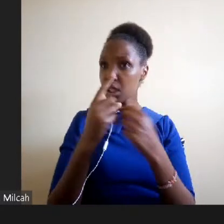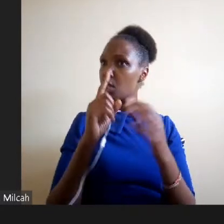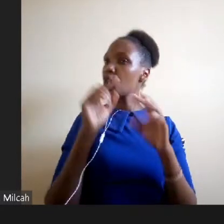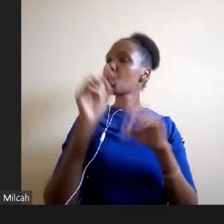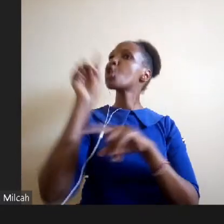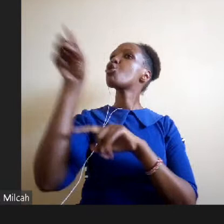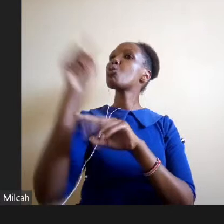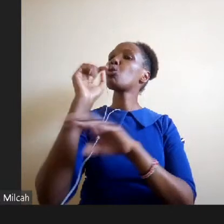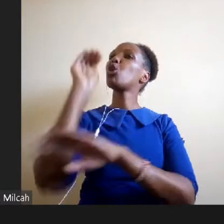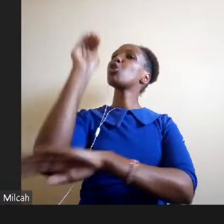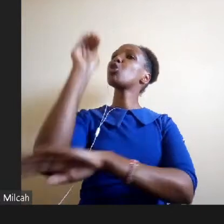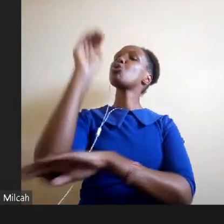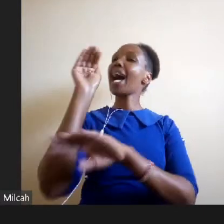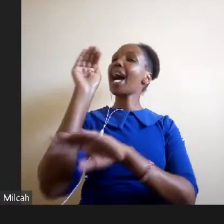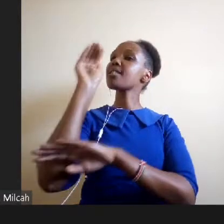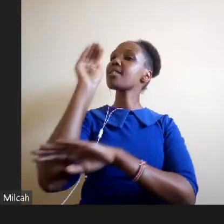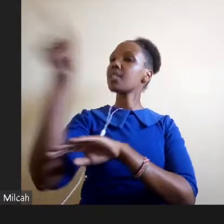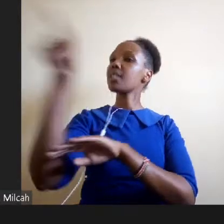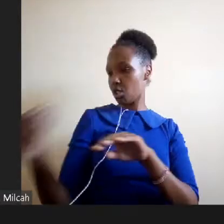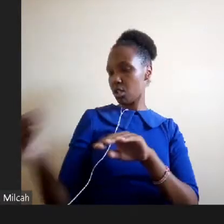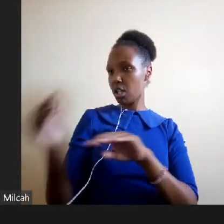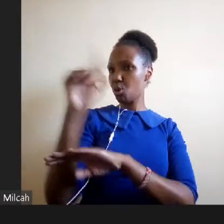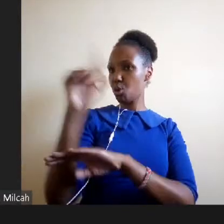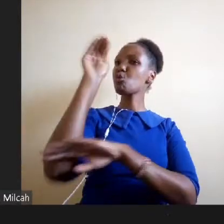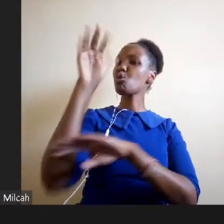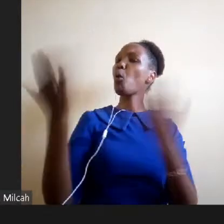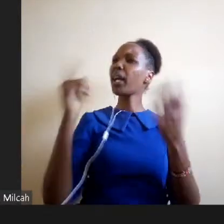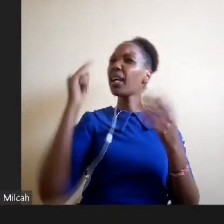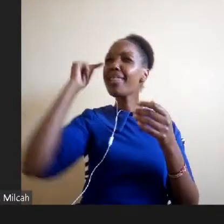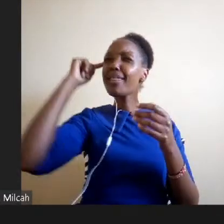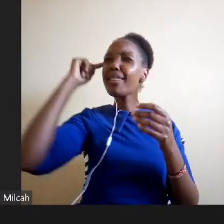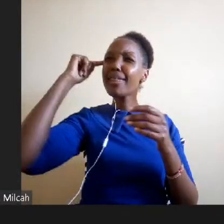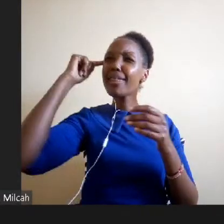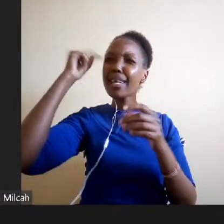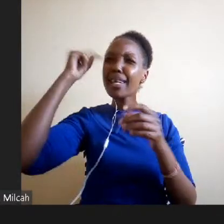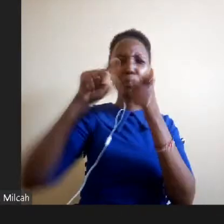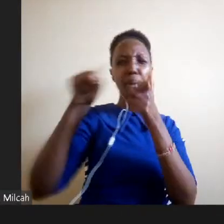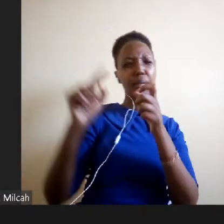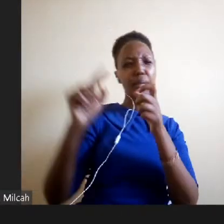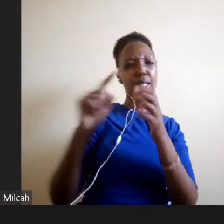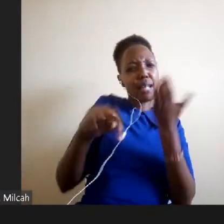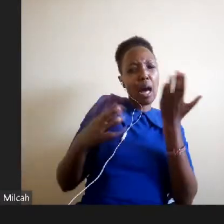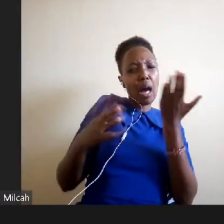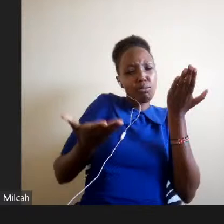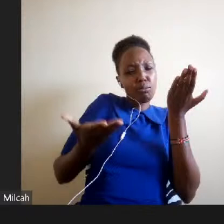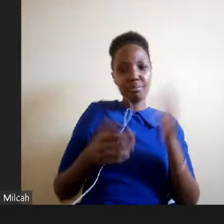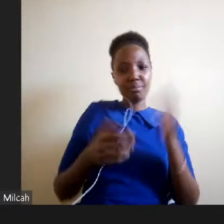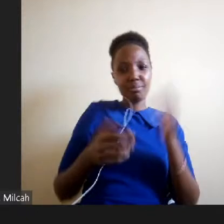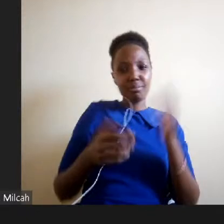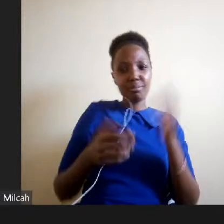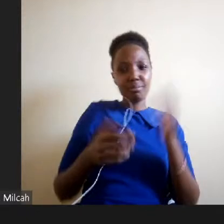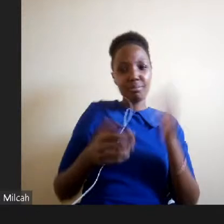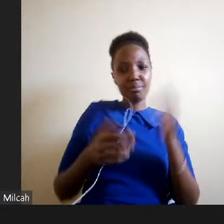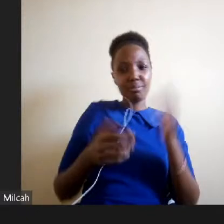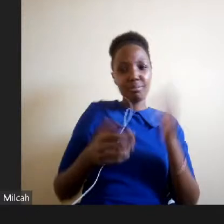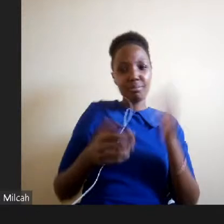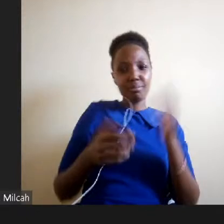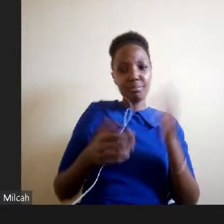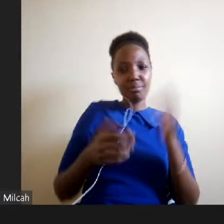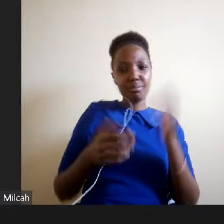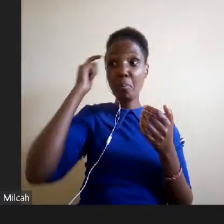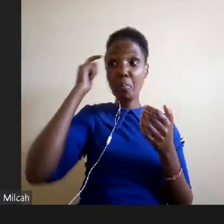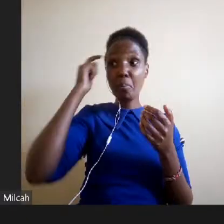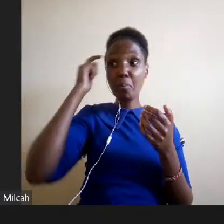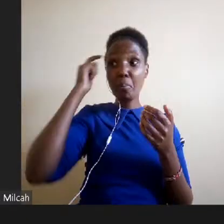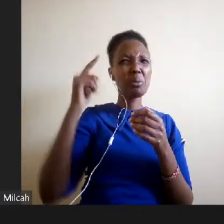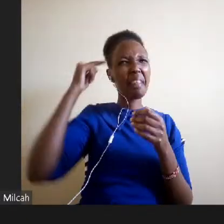they interpreted it, what they think about it, and so that you're able to guide your children depending on what they saw and their state of mind at that particular moment. We